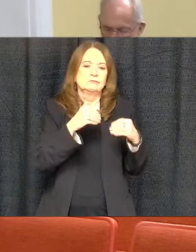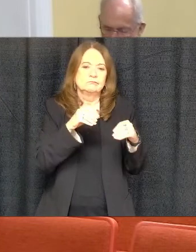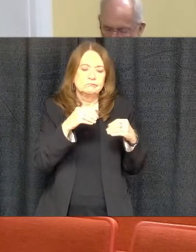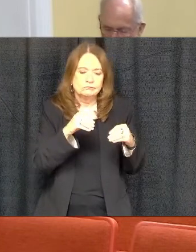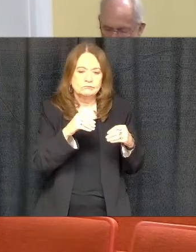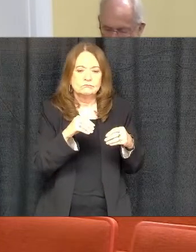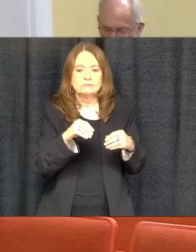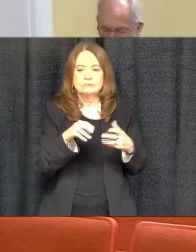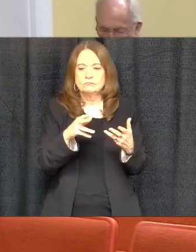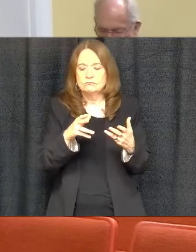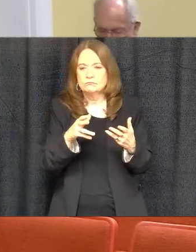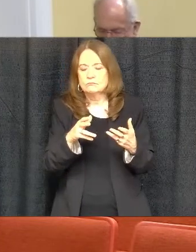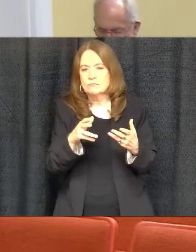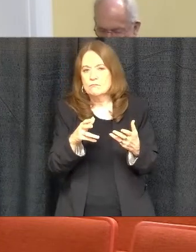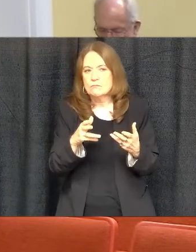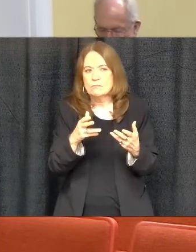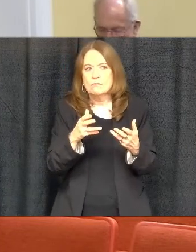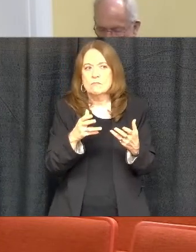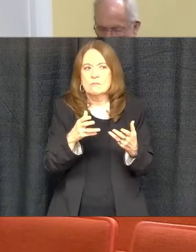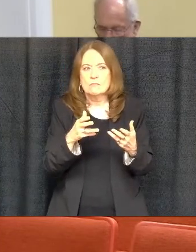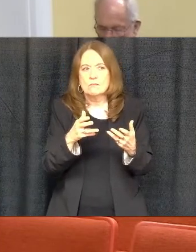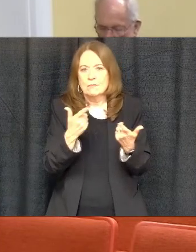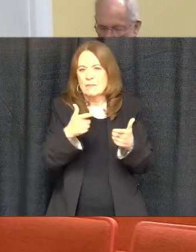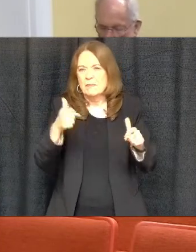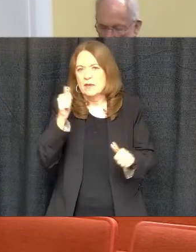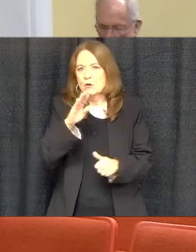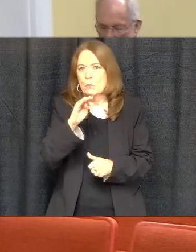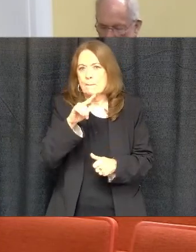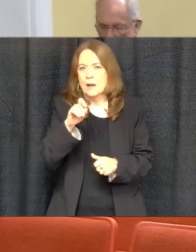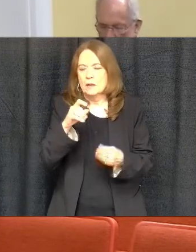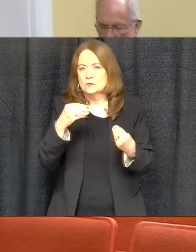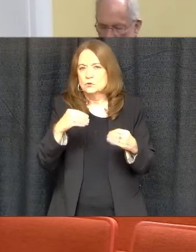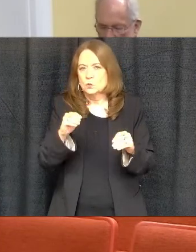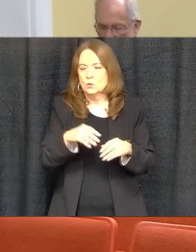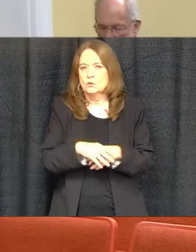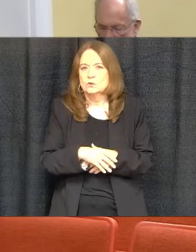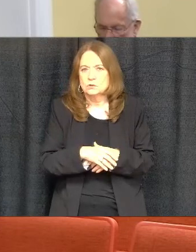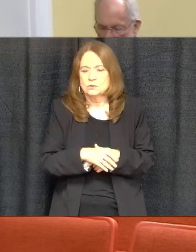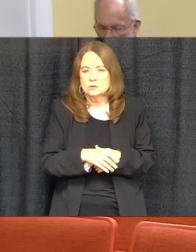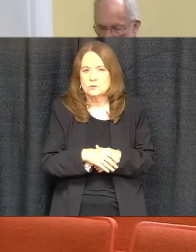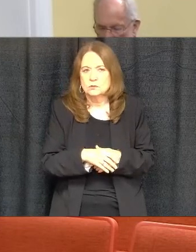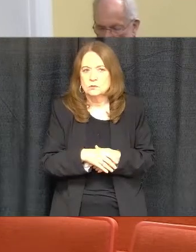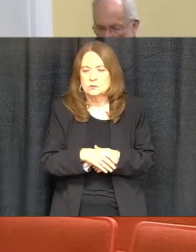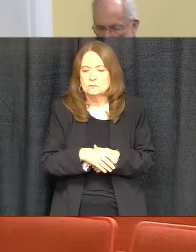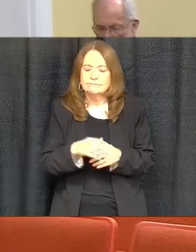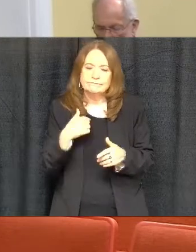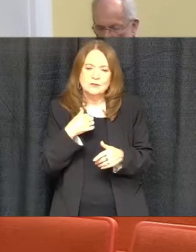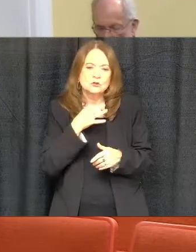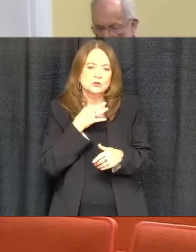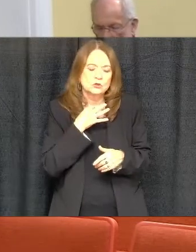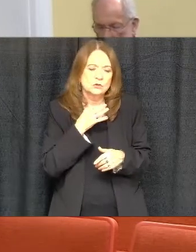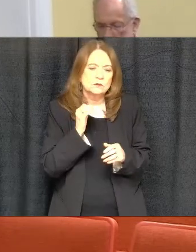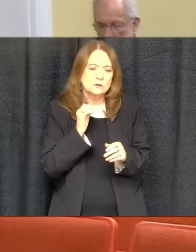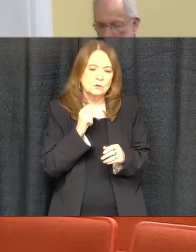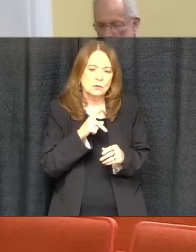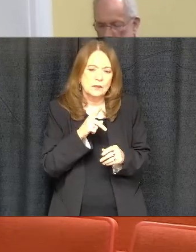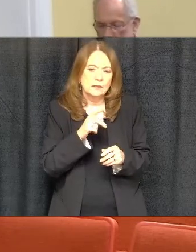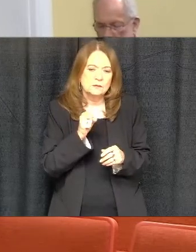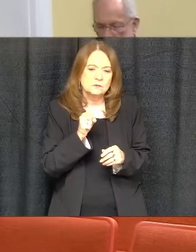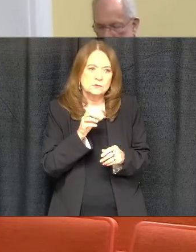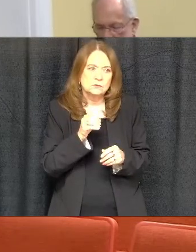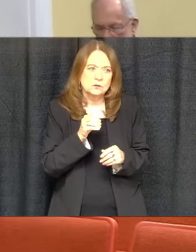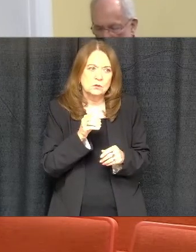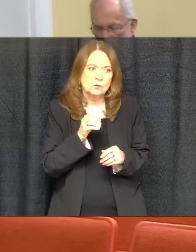that. Bigger box stores. Okay. I was just curious because, right, that big